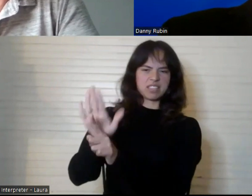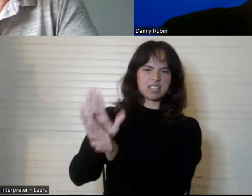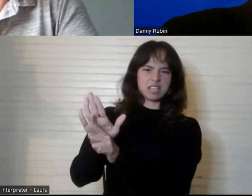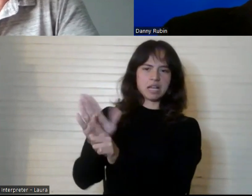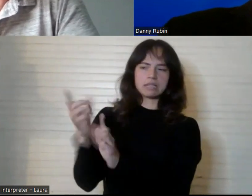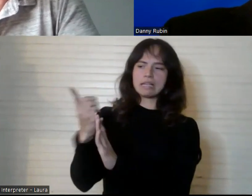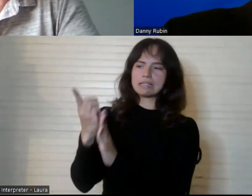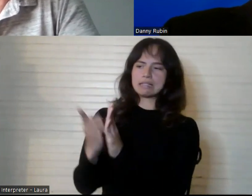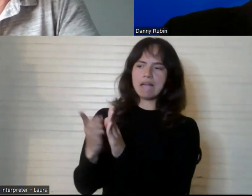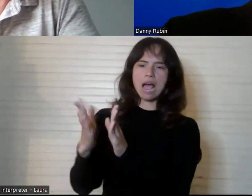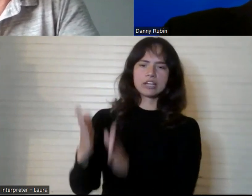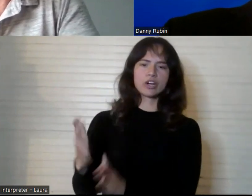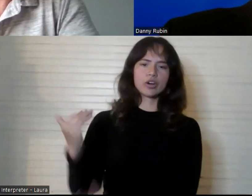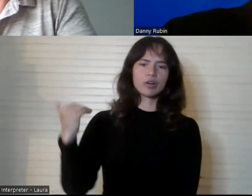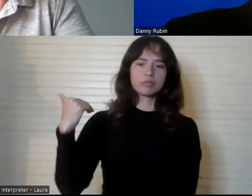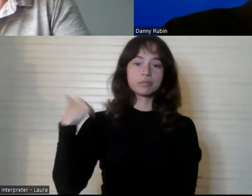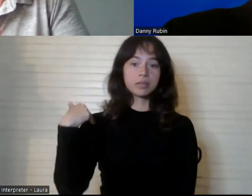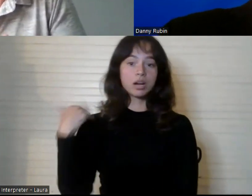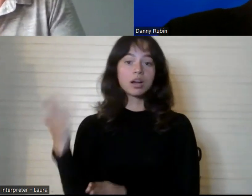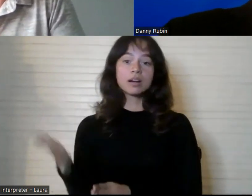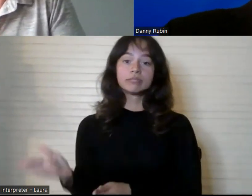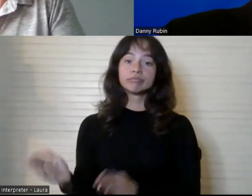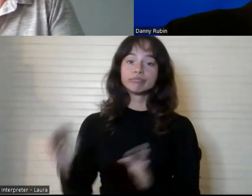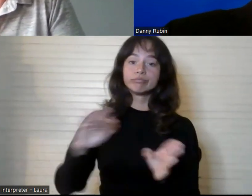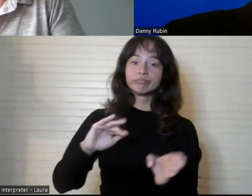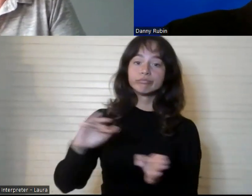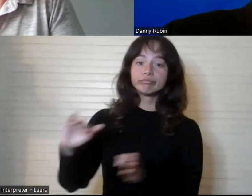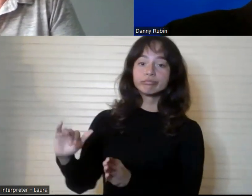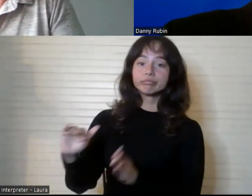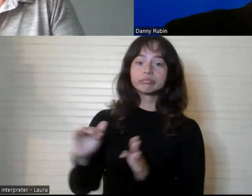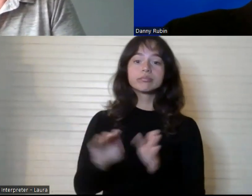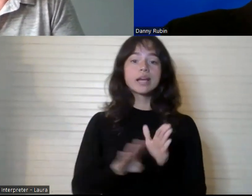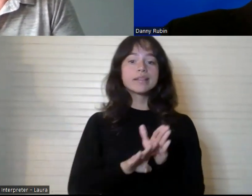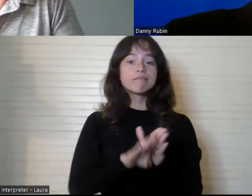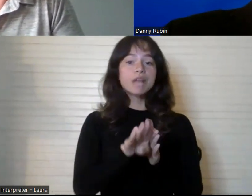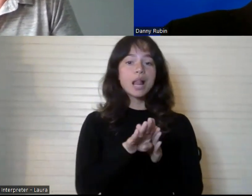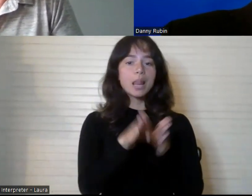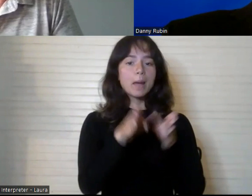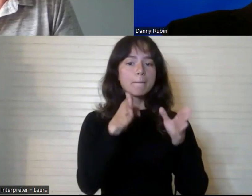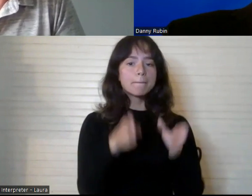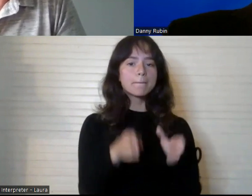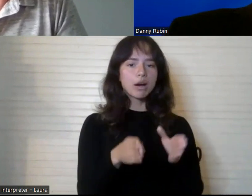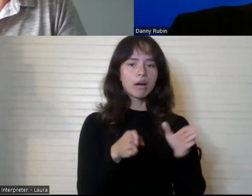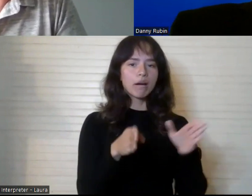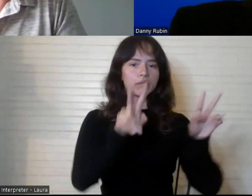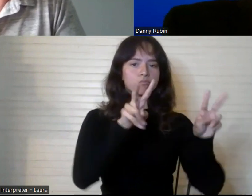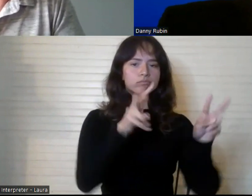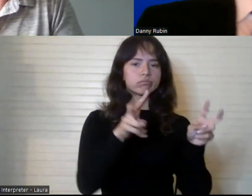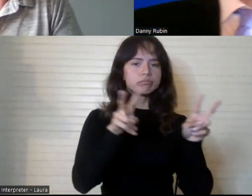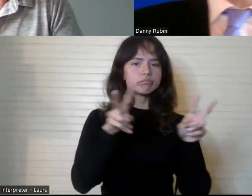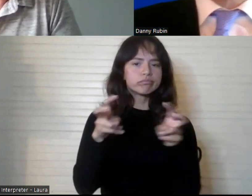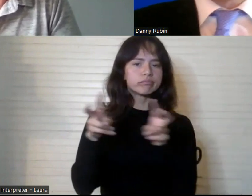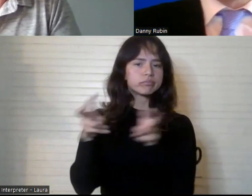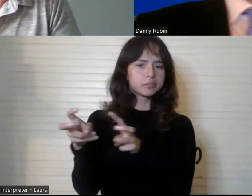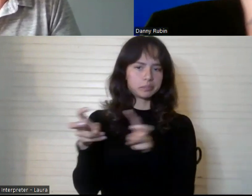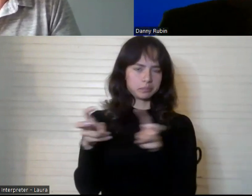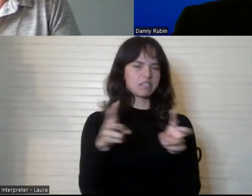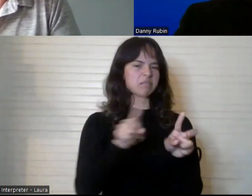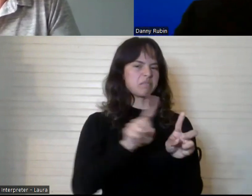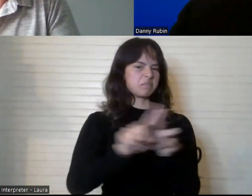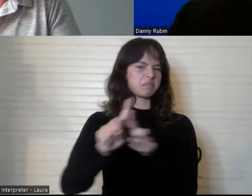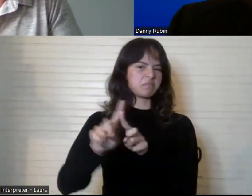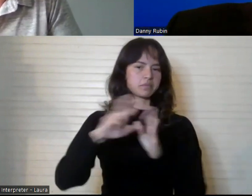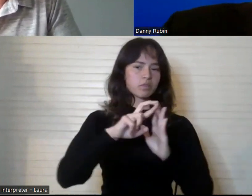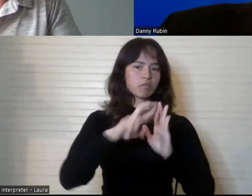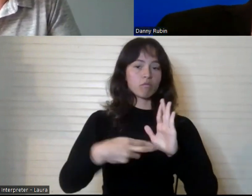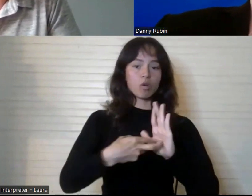talking about developers, there are a couple sort of categories of developers. There's what's called a front-end developer. A front-end developer